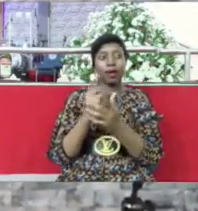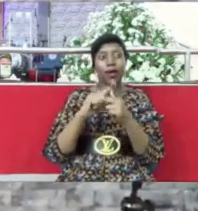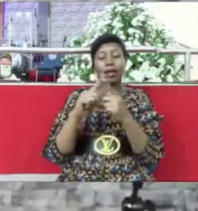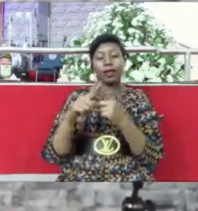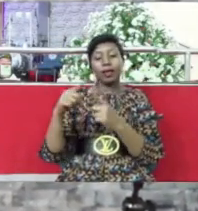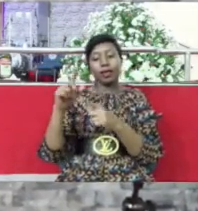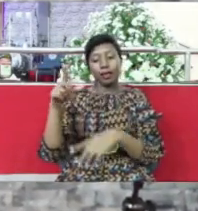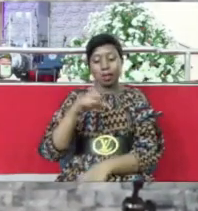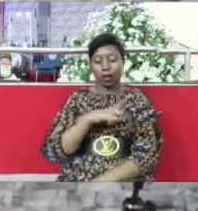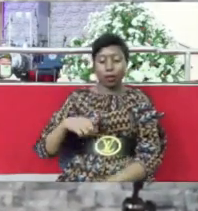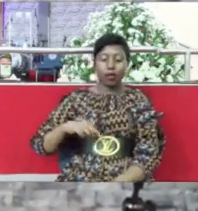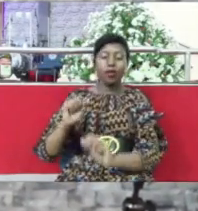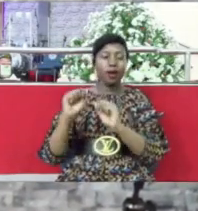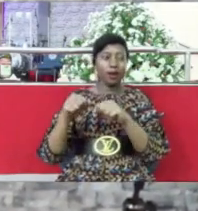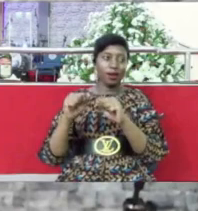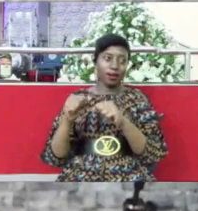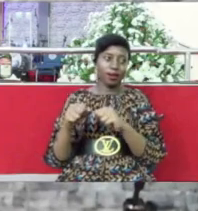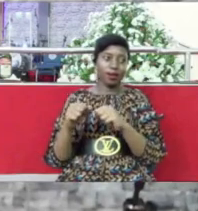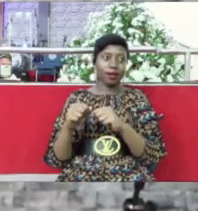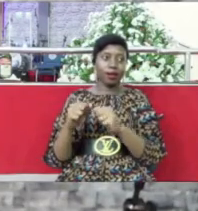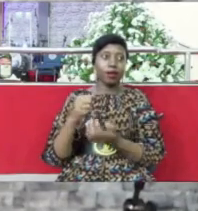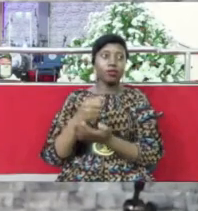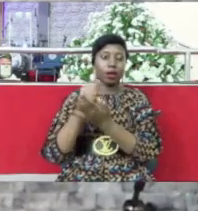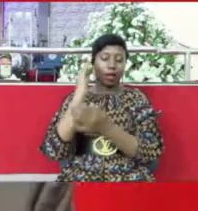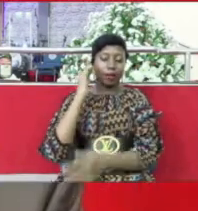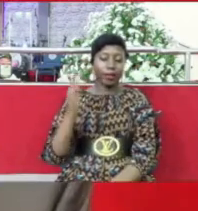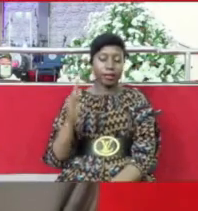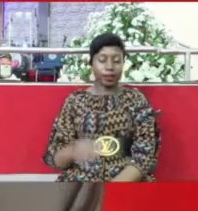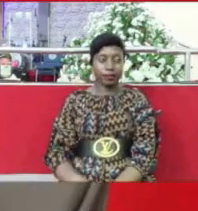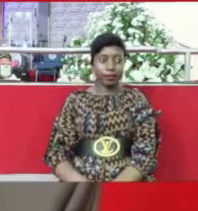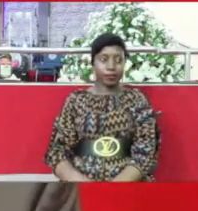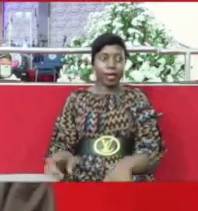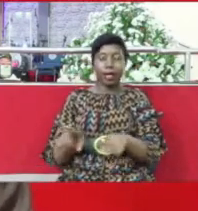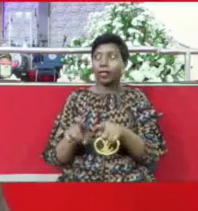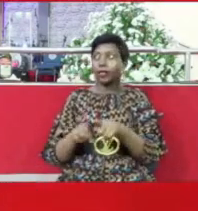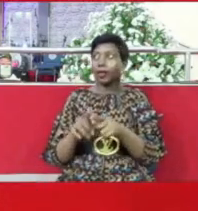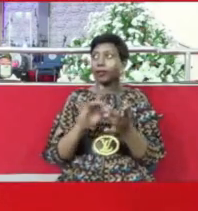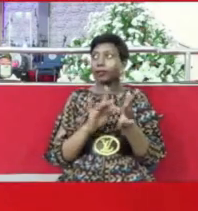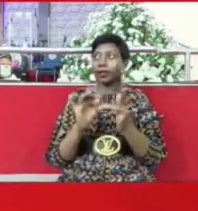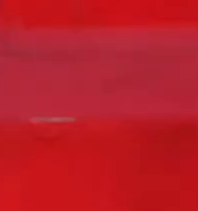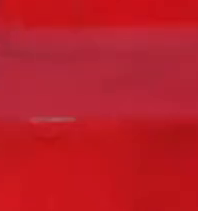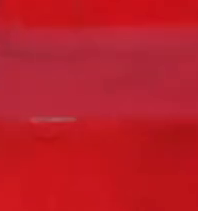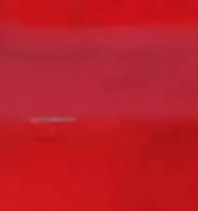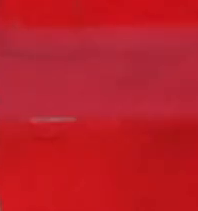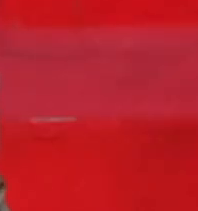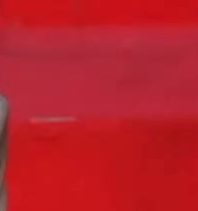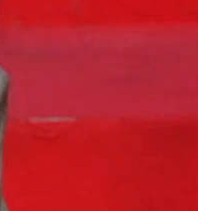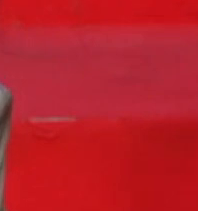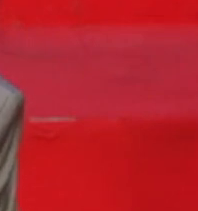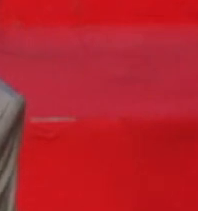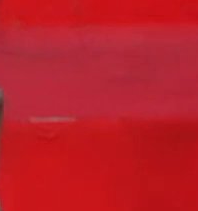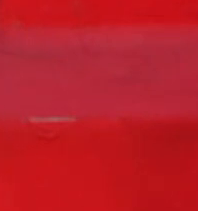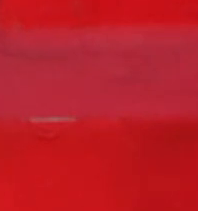Yesu akasema ndio. And Peter is rescued. Na akaokolewa. So just like Jesus reached out Peter. Vile tu Yesu alimfikia Peter. And held him by his hand.